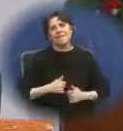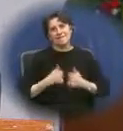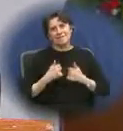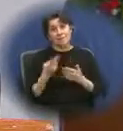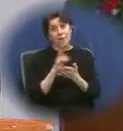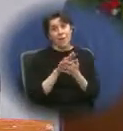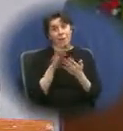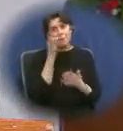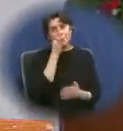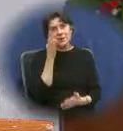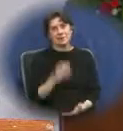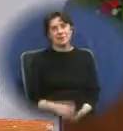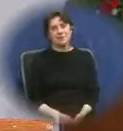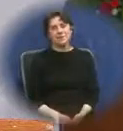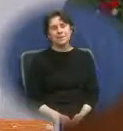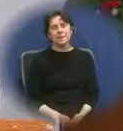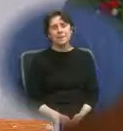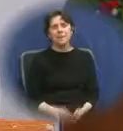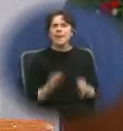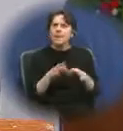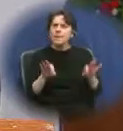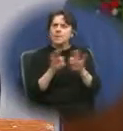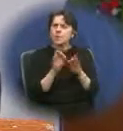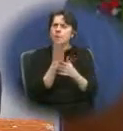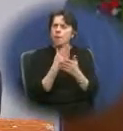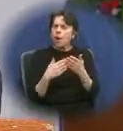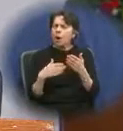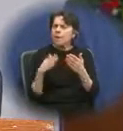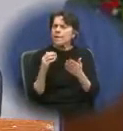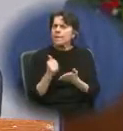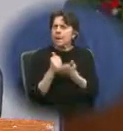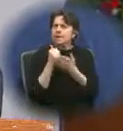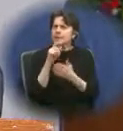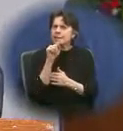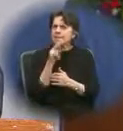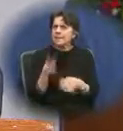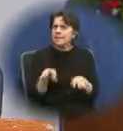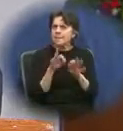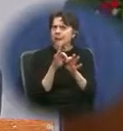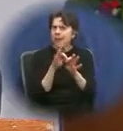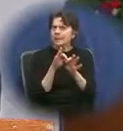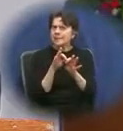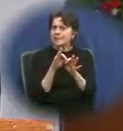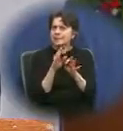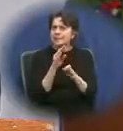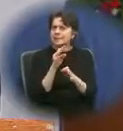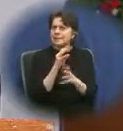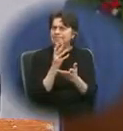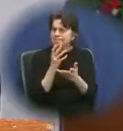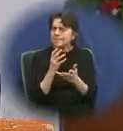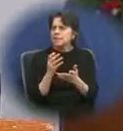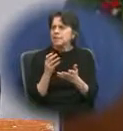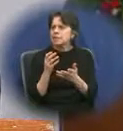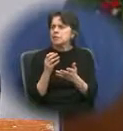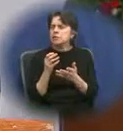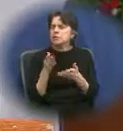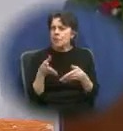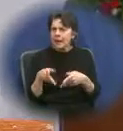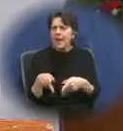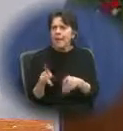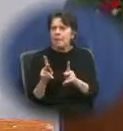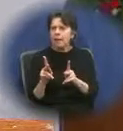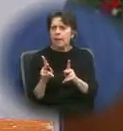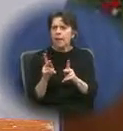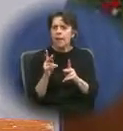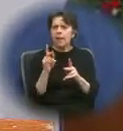Eucharist. An important part of the Apostolate TV Mass ministry is enabling the deaf to worship with us